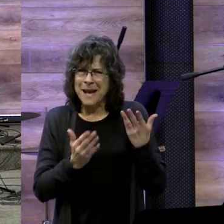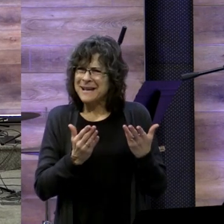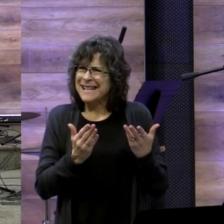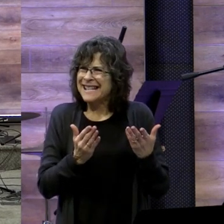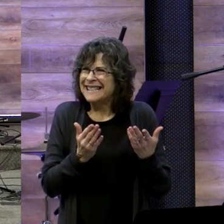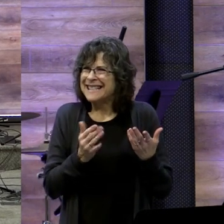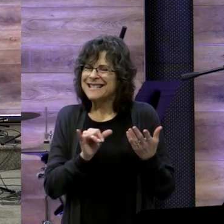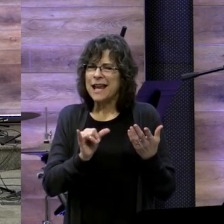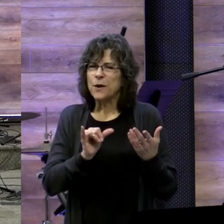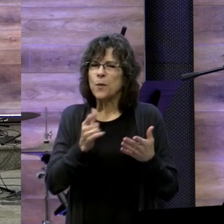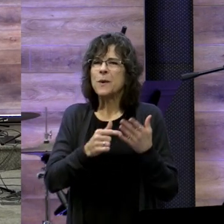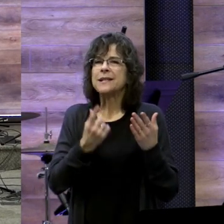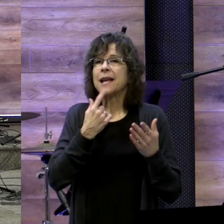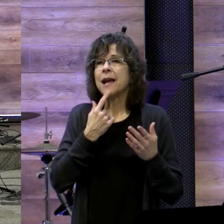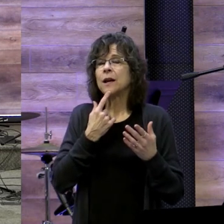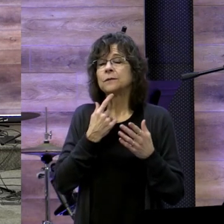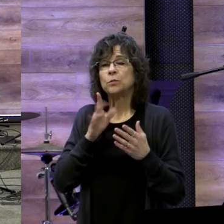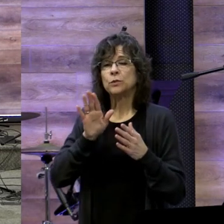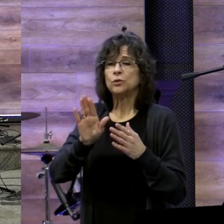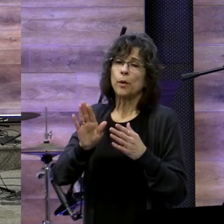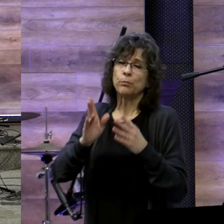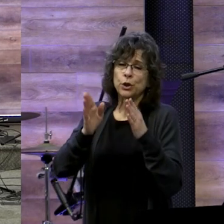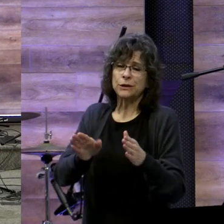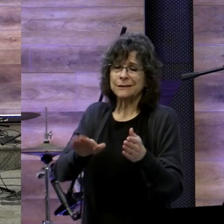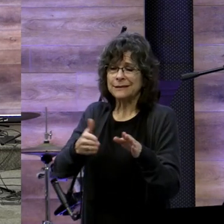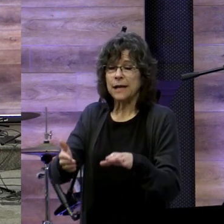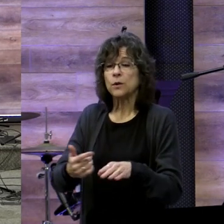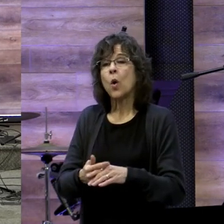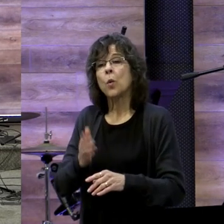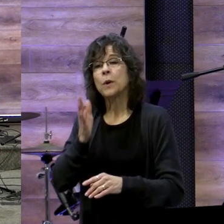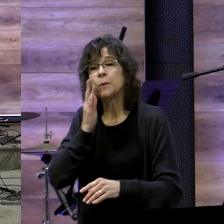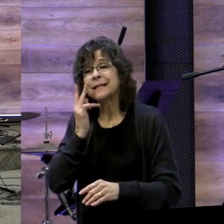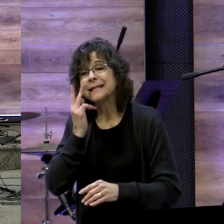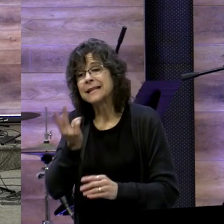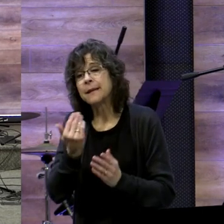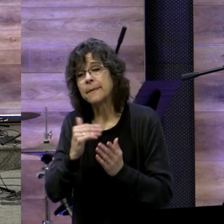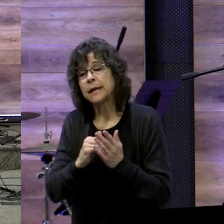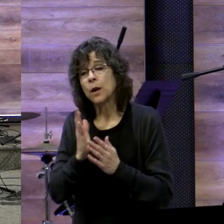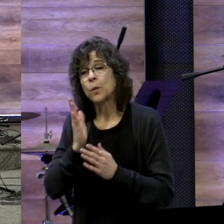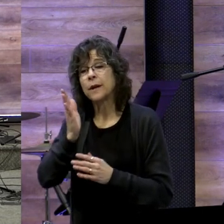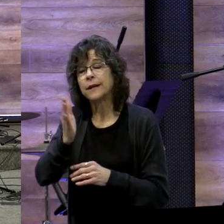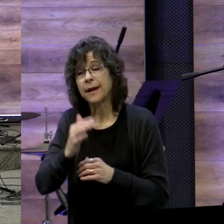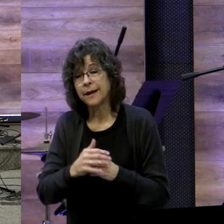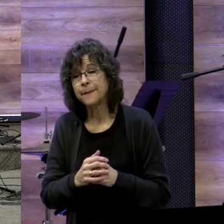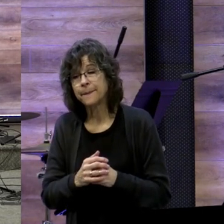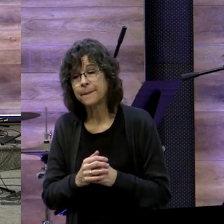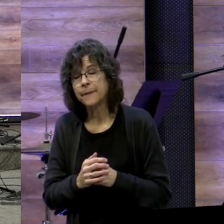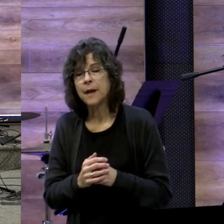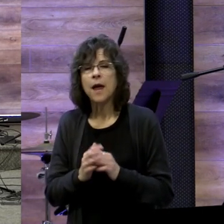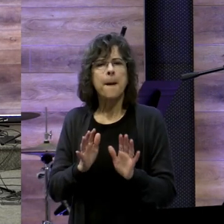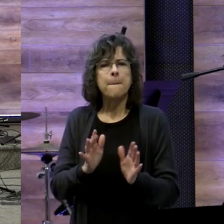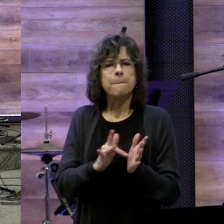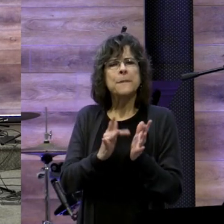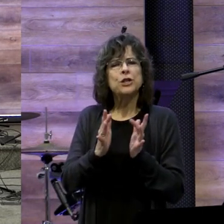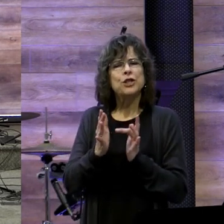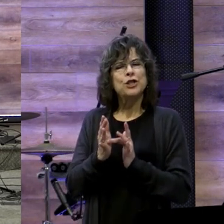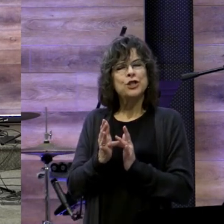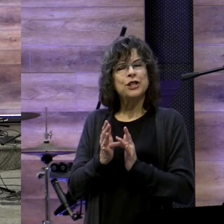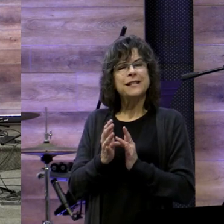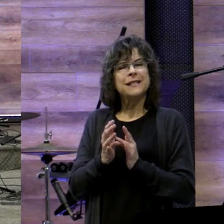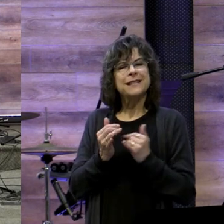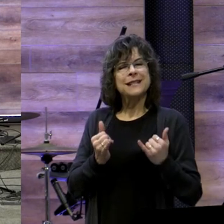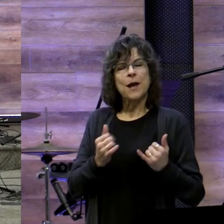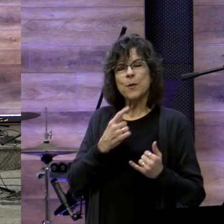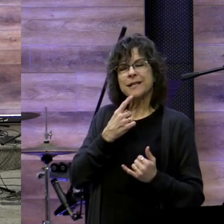tell people of, we'll see them again one day. But Jesus is revealing something more in these somewhat cryptic